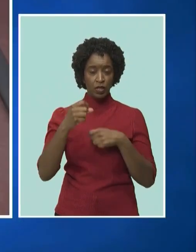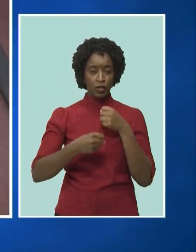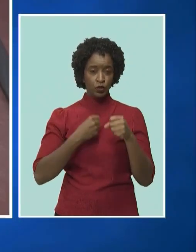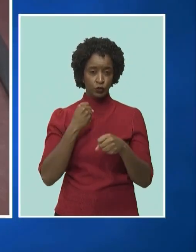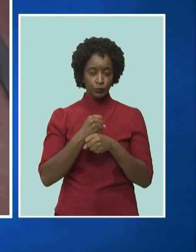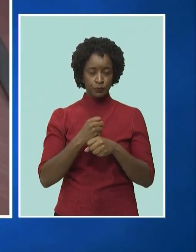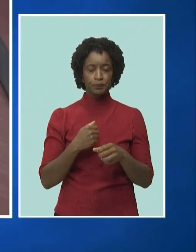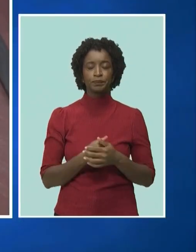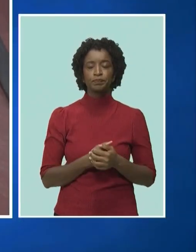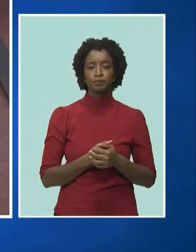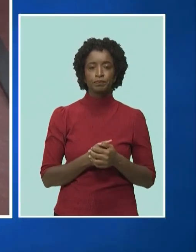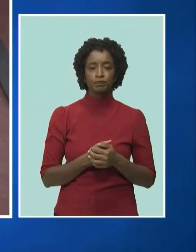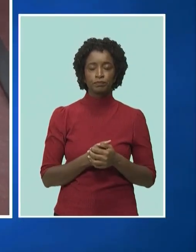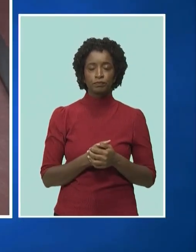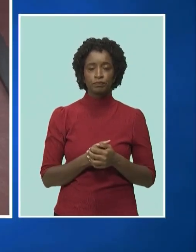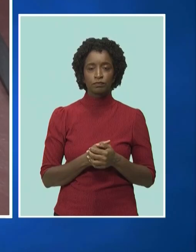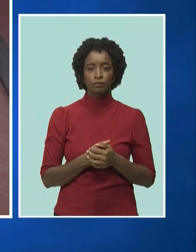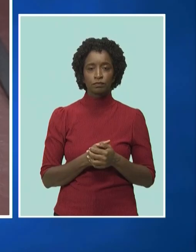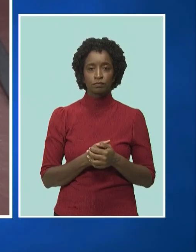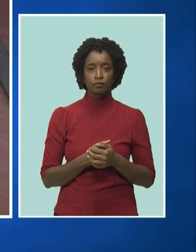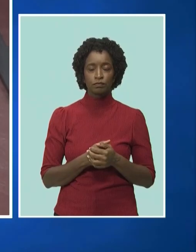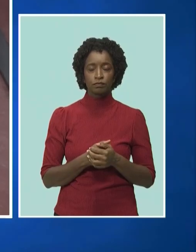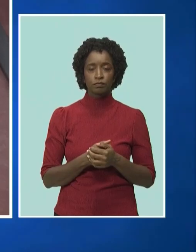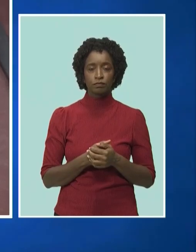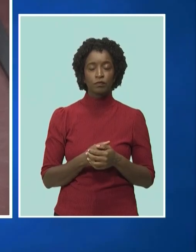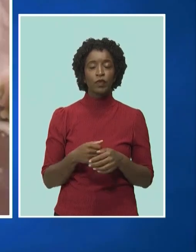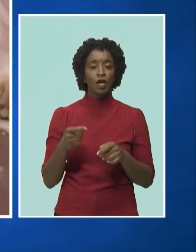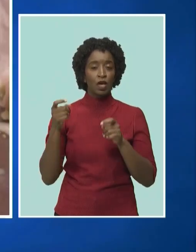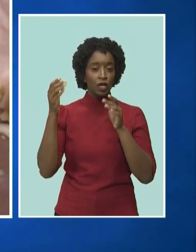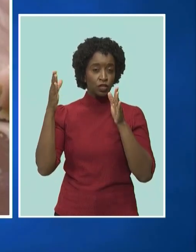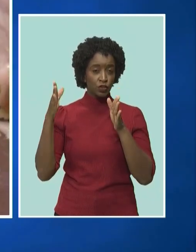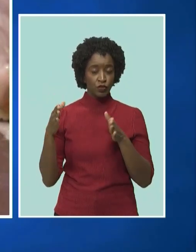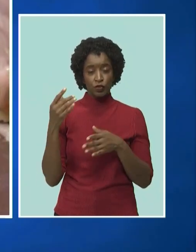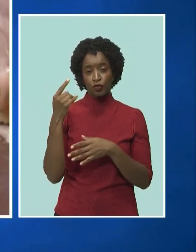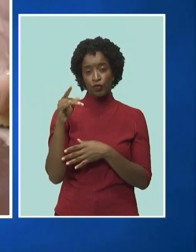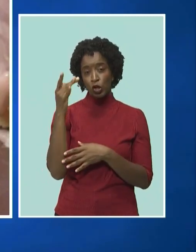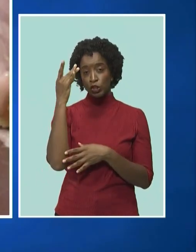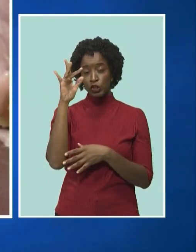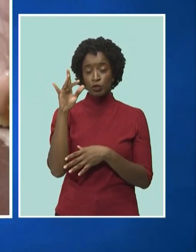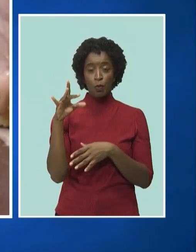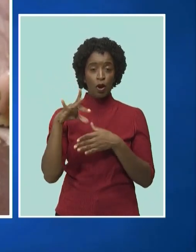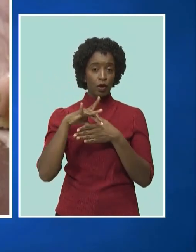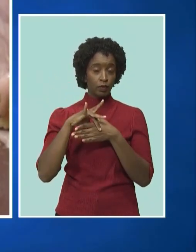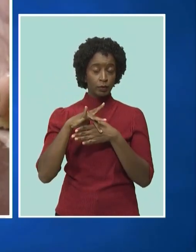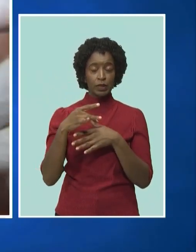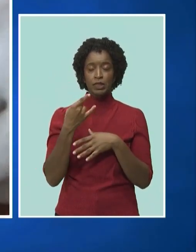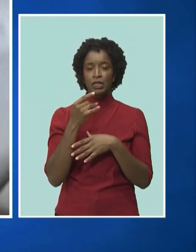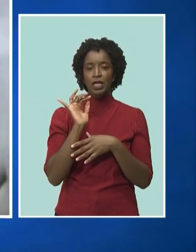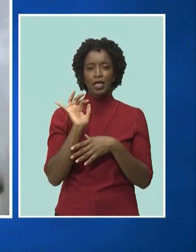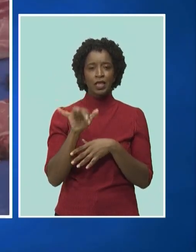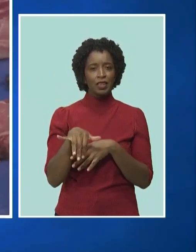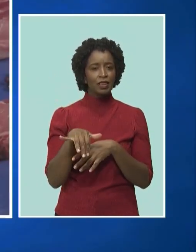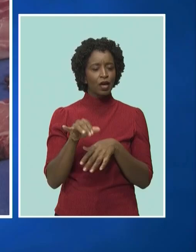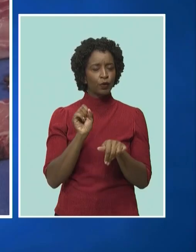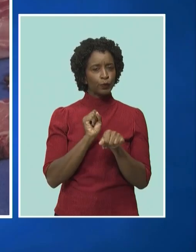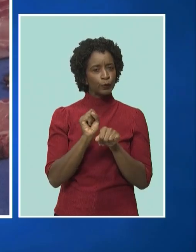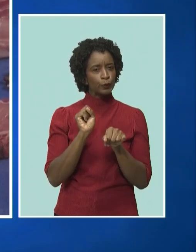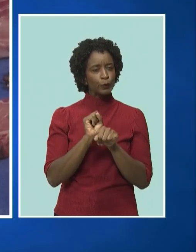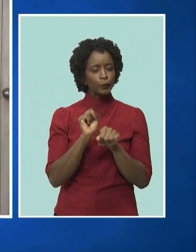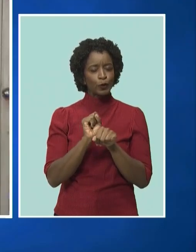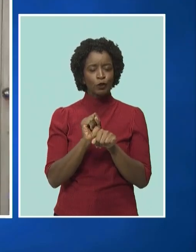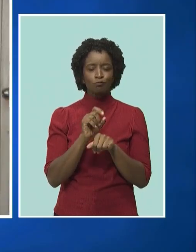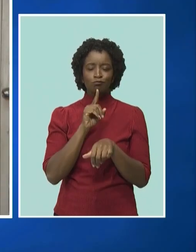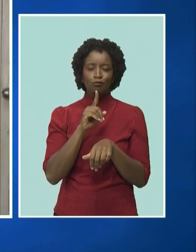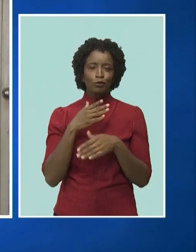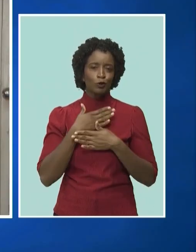winner Michelle Maloney Smart. Now a director at Smart Meats, she told the Business Report it's a labor of love. I